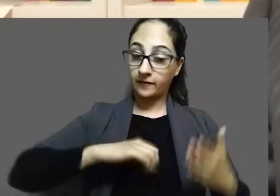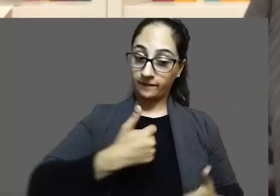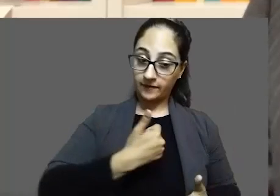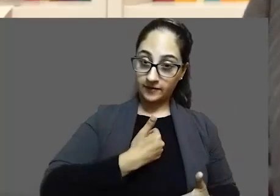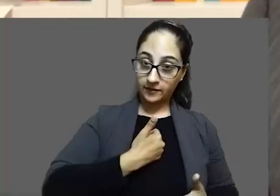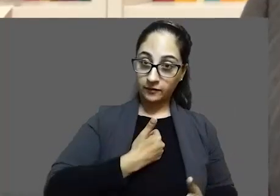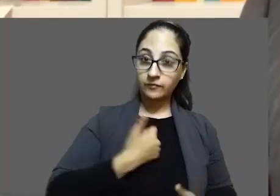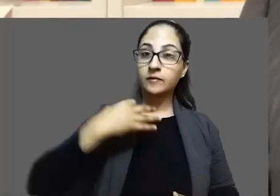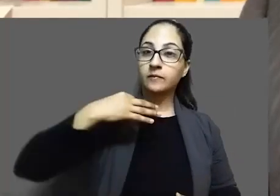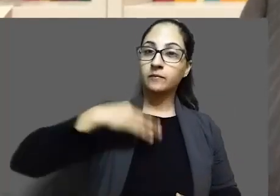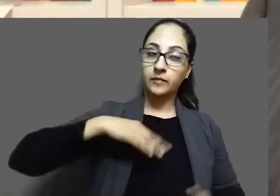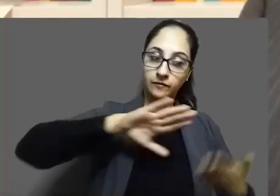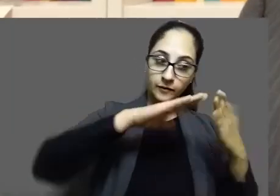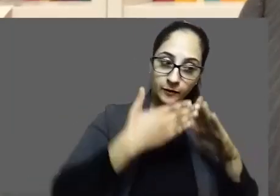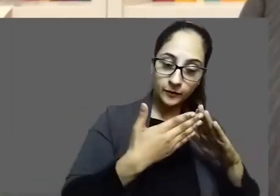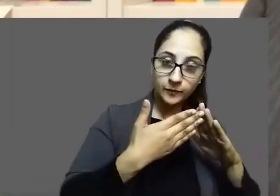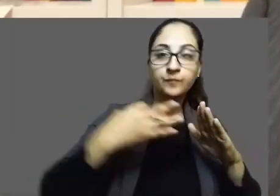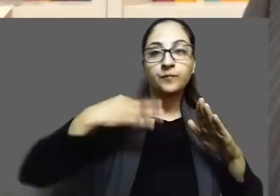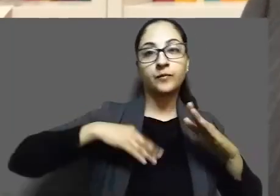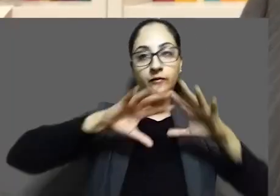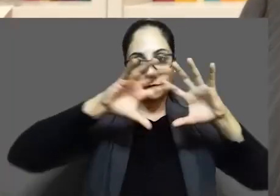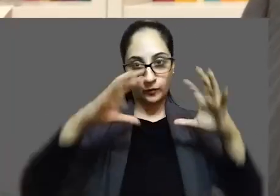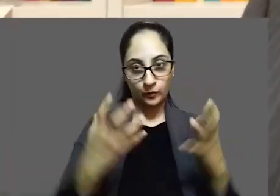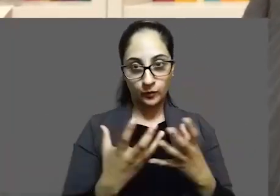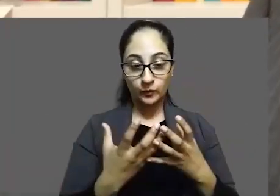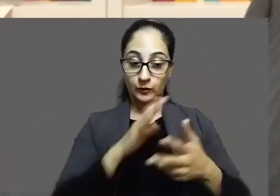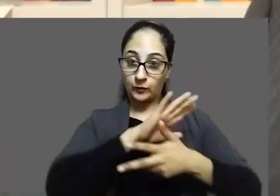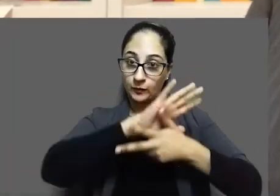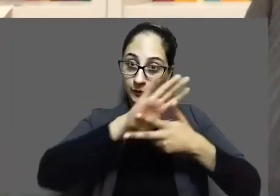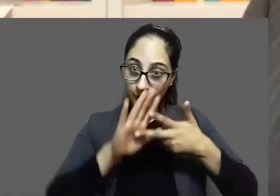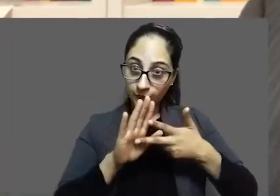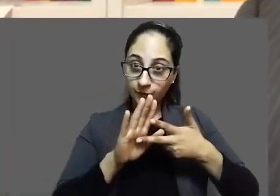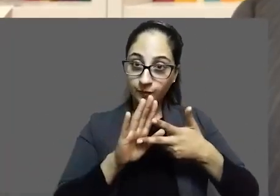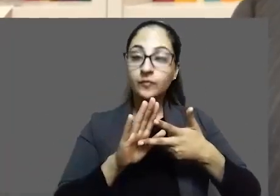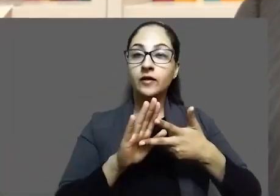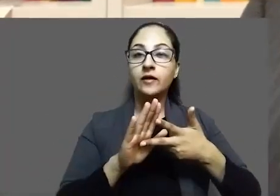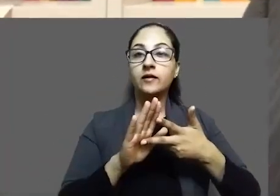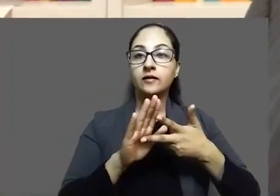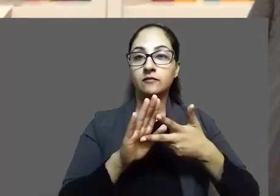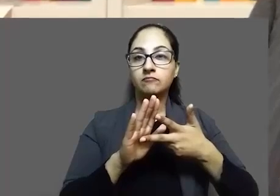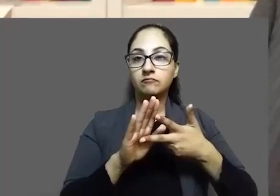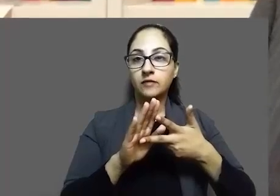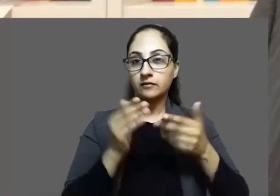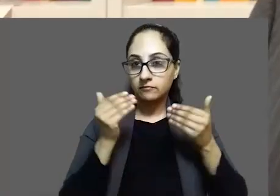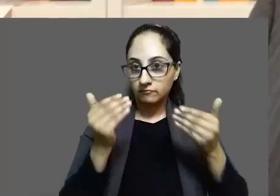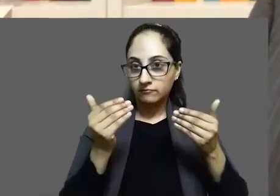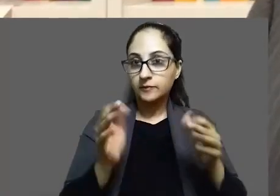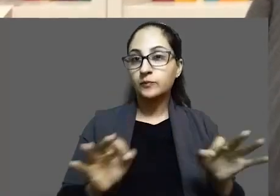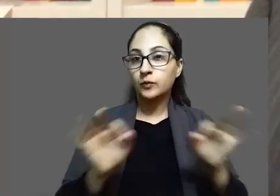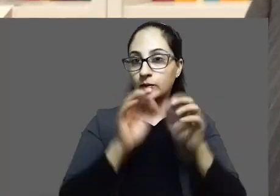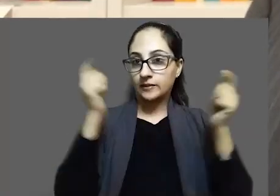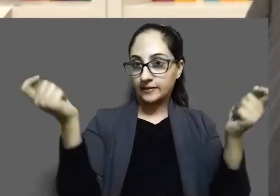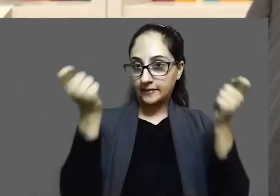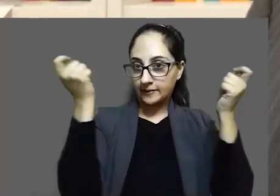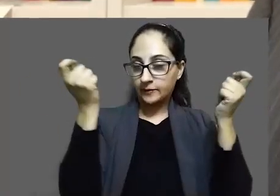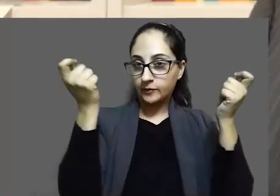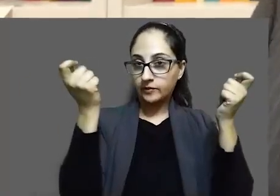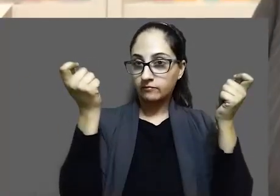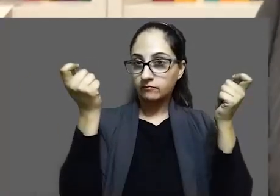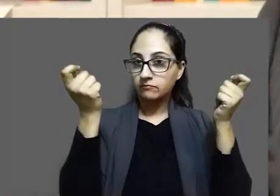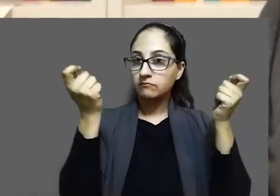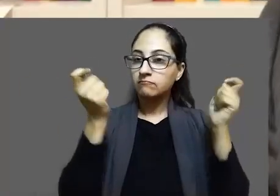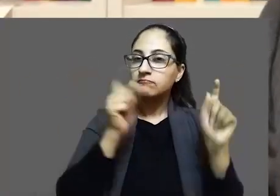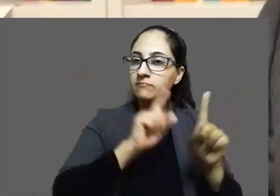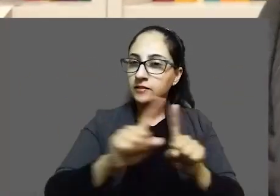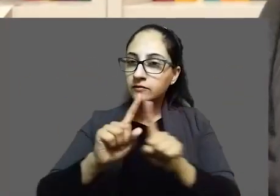our community, for the world at large. So I think these are some of the reasons why it's important that we start celebrating these holidays. And this